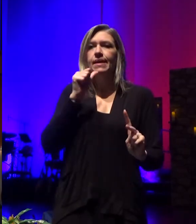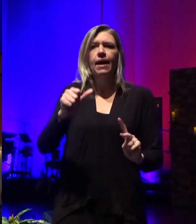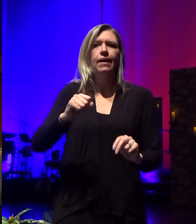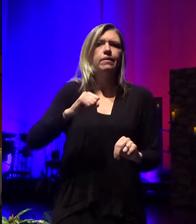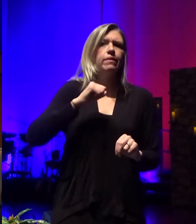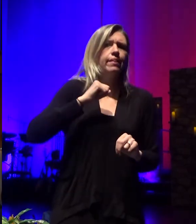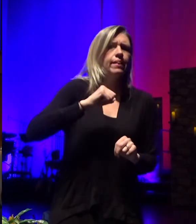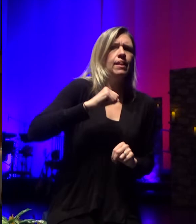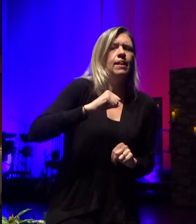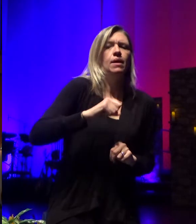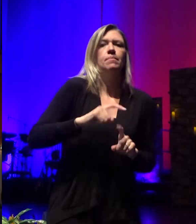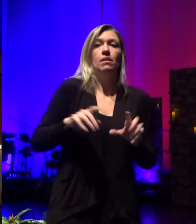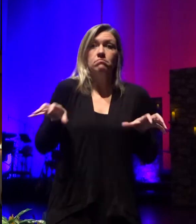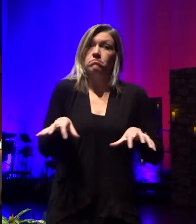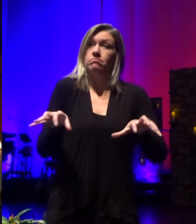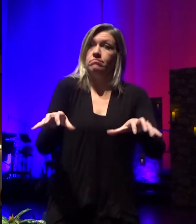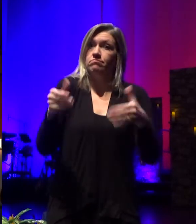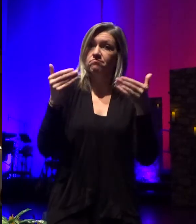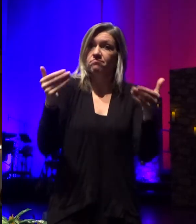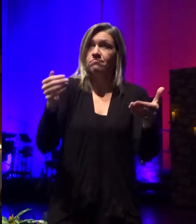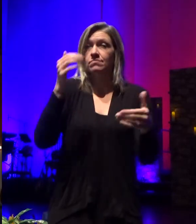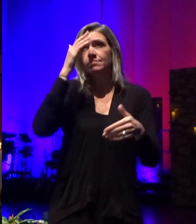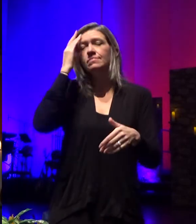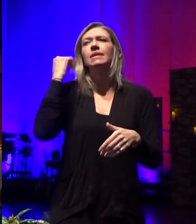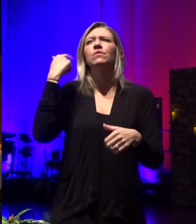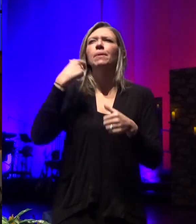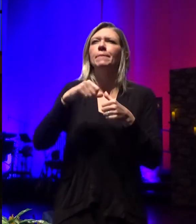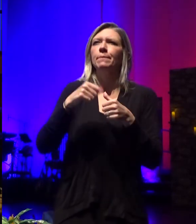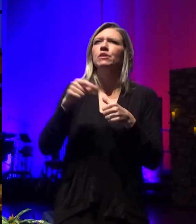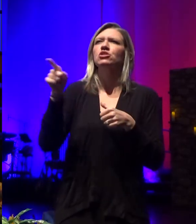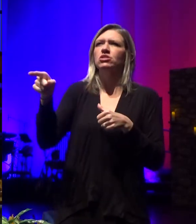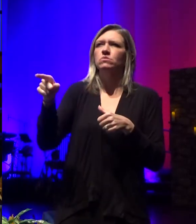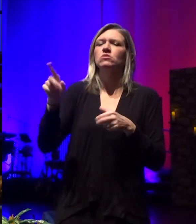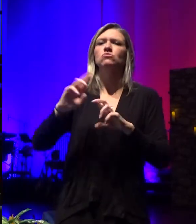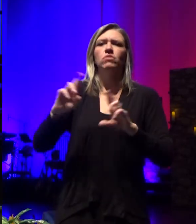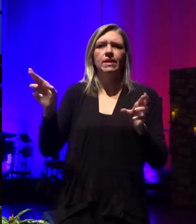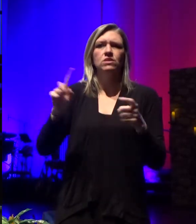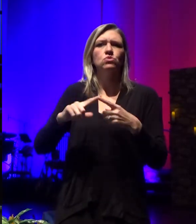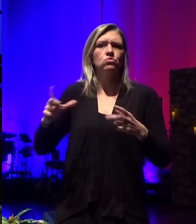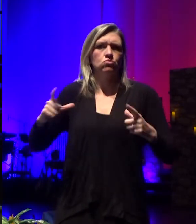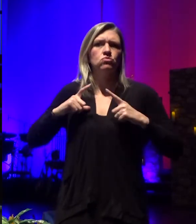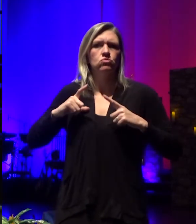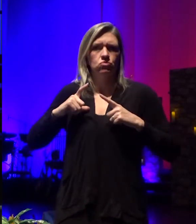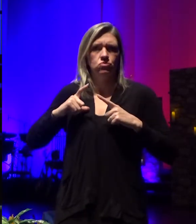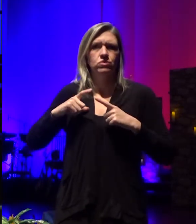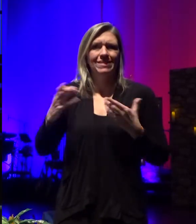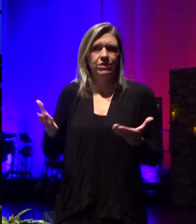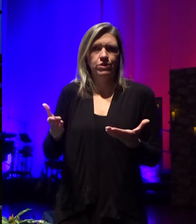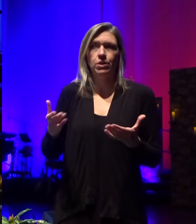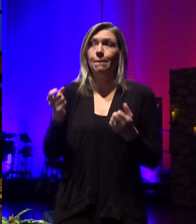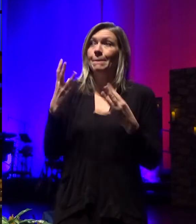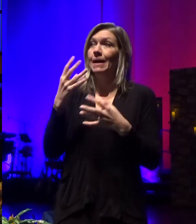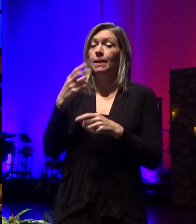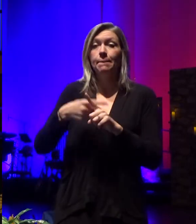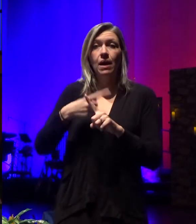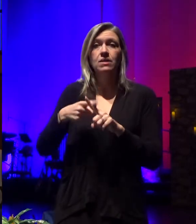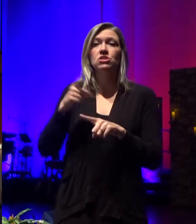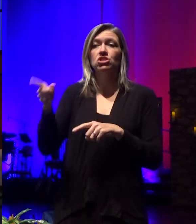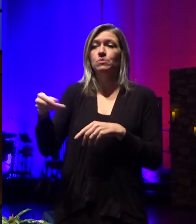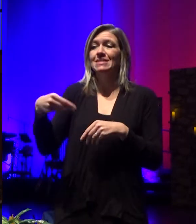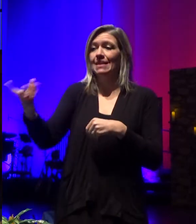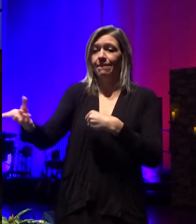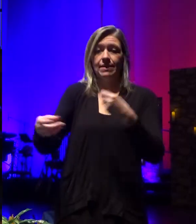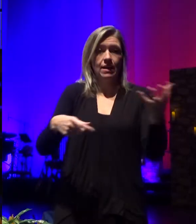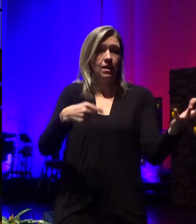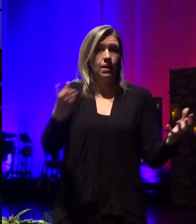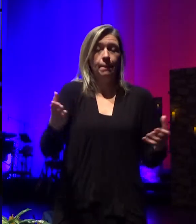proactively. In fact, I remember when she was winding up her career here, she had been over many months giving away the various